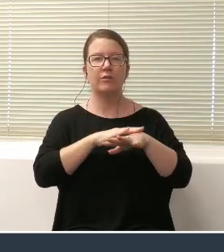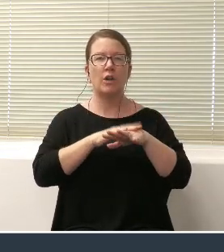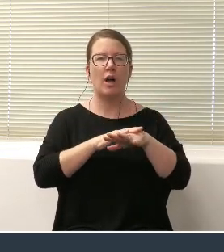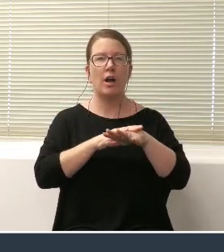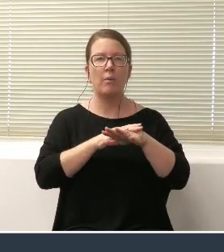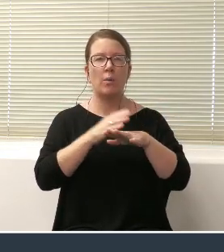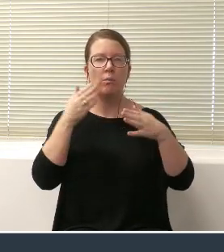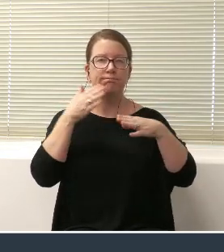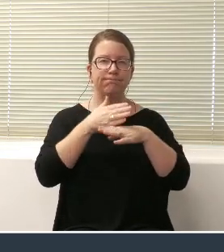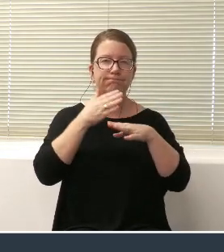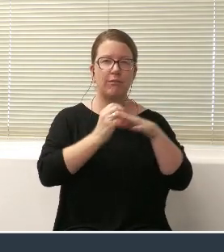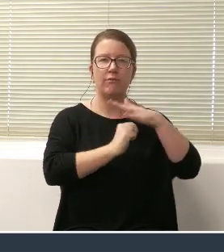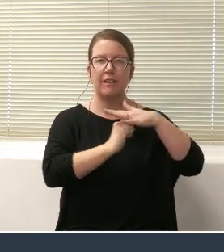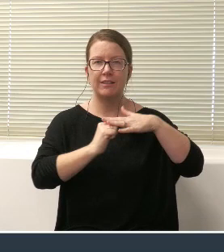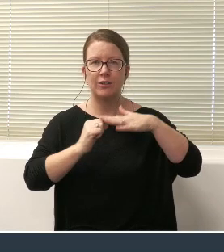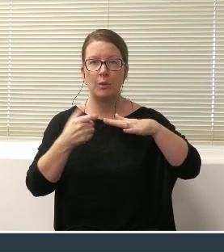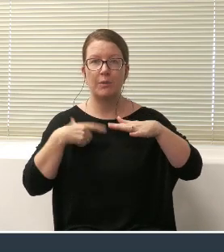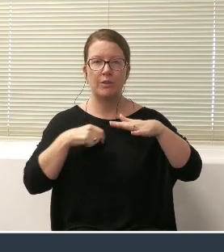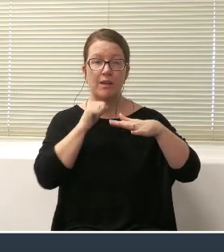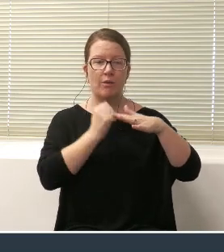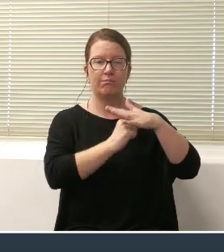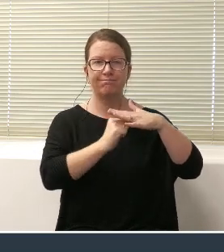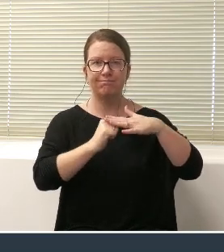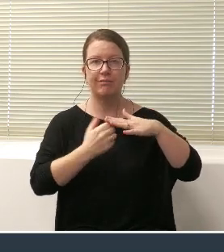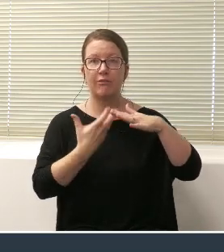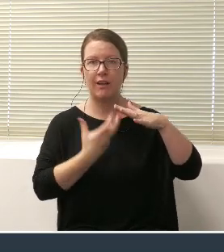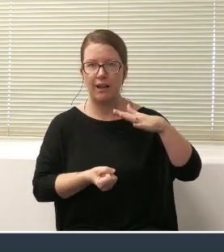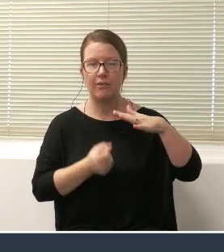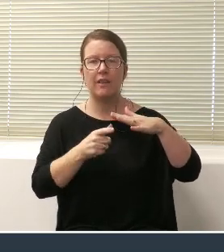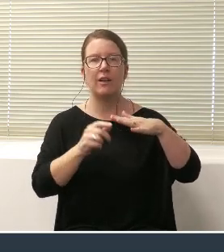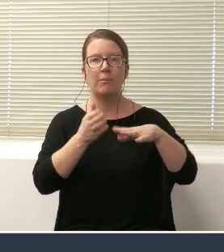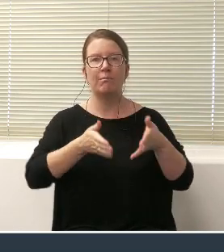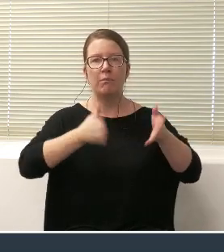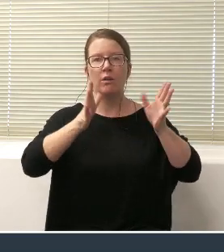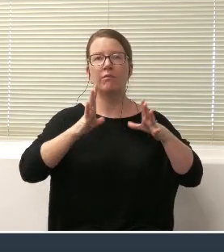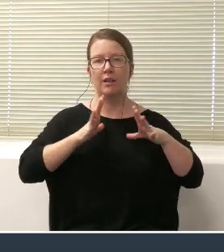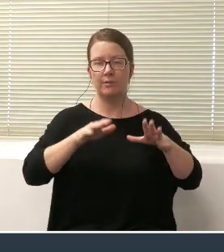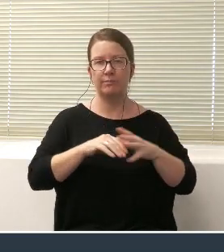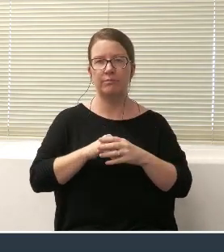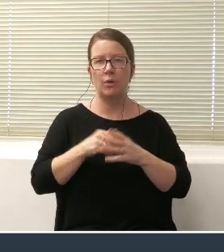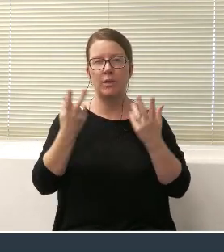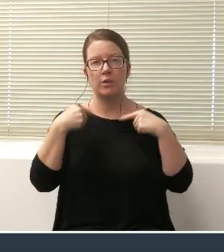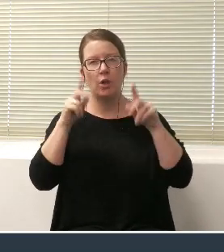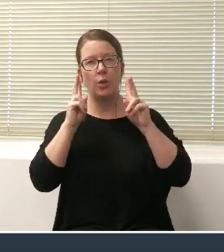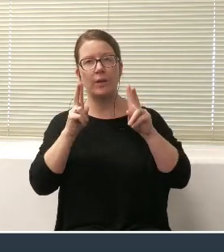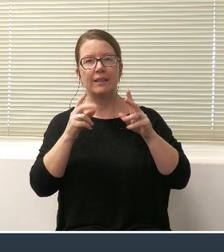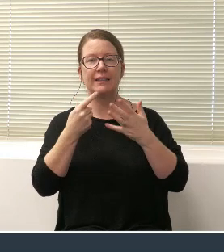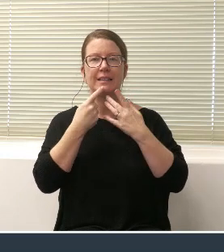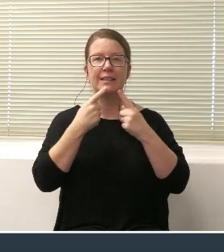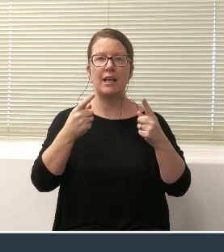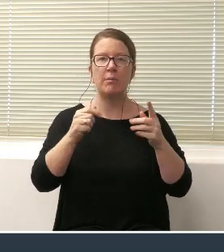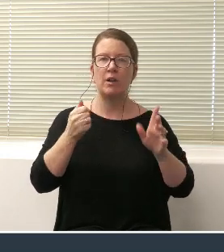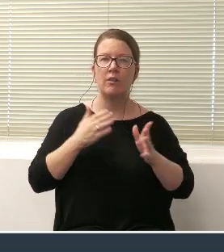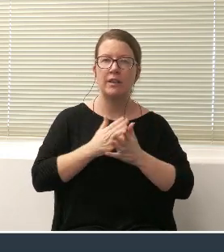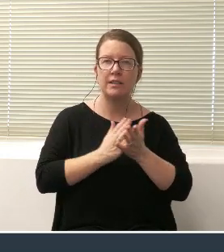foundations, and the rest of the building's going to likely fall over. So we need to focus on that. So things like statement of intent. We also need to look at